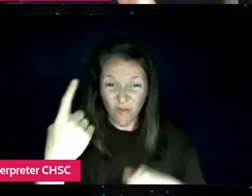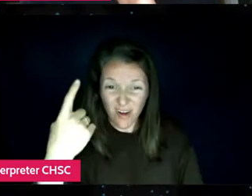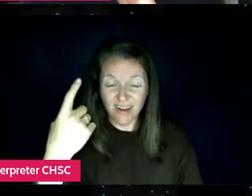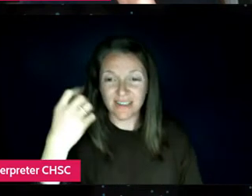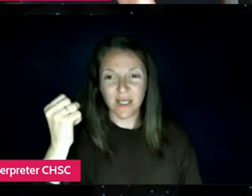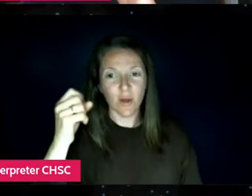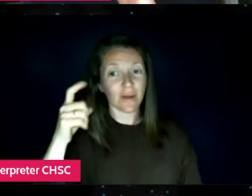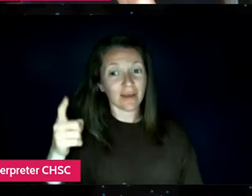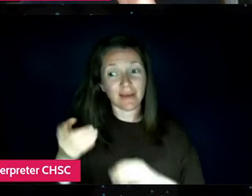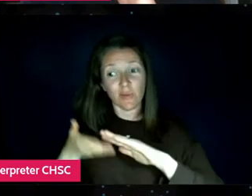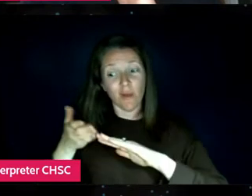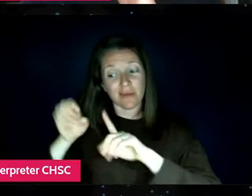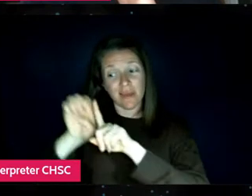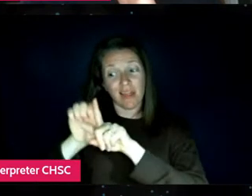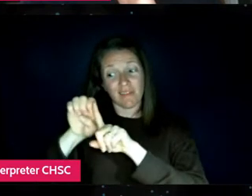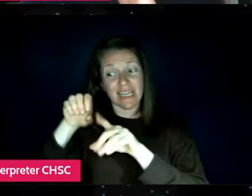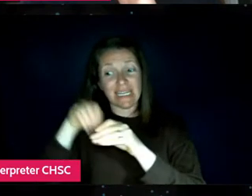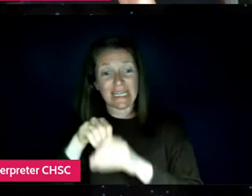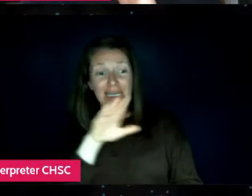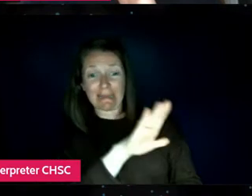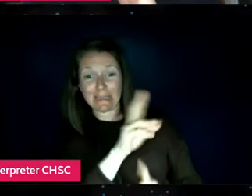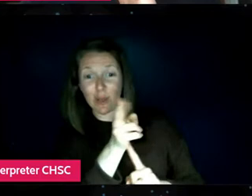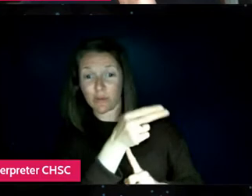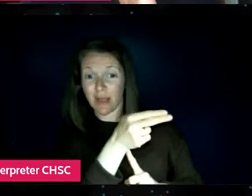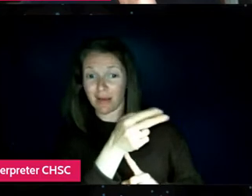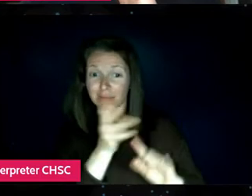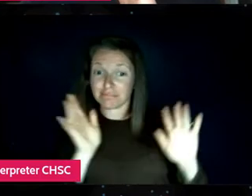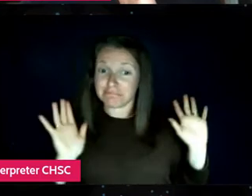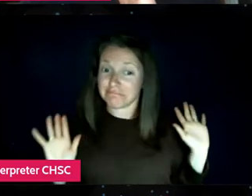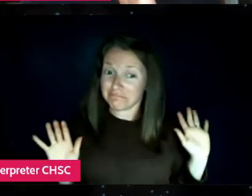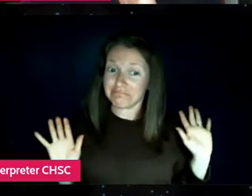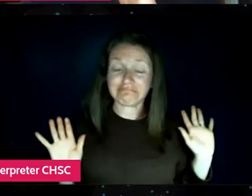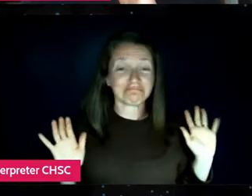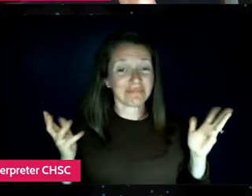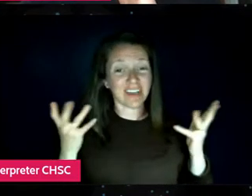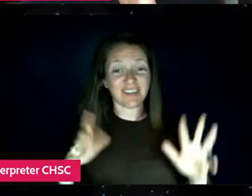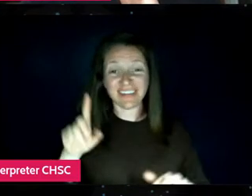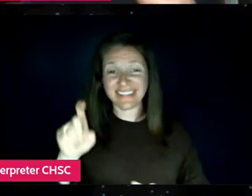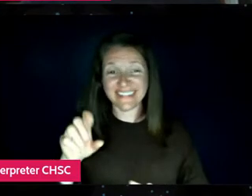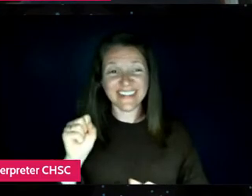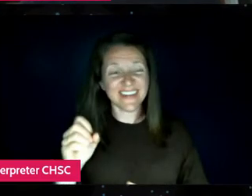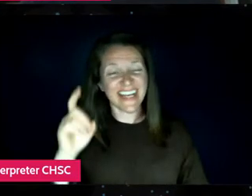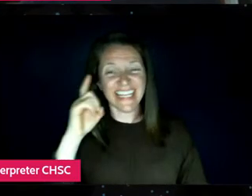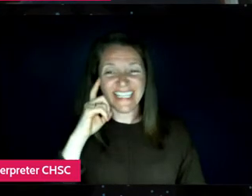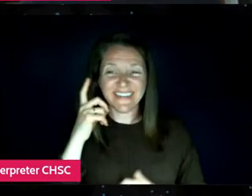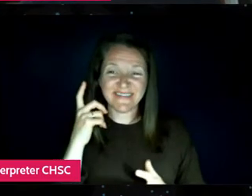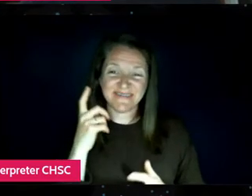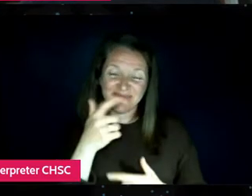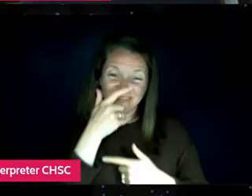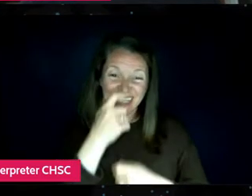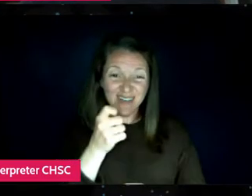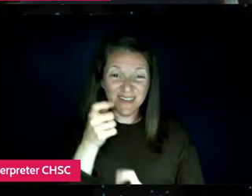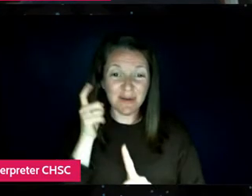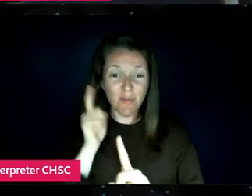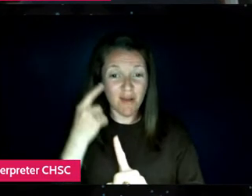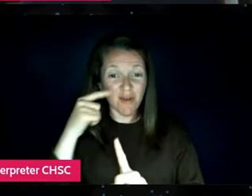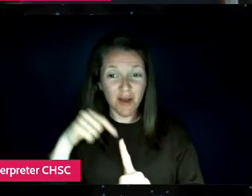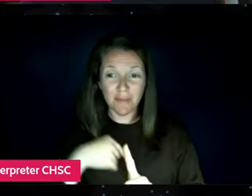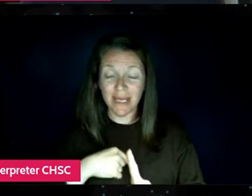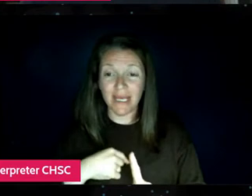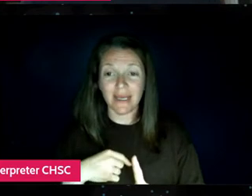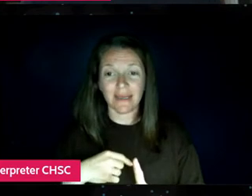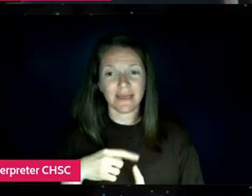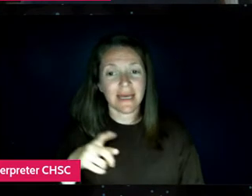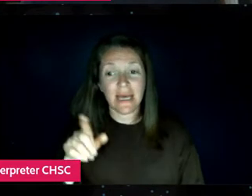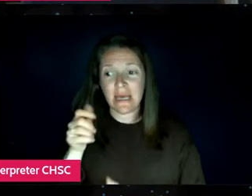runs the elevator in Orson's hotel. And so I think it was a interesting point for me to get in. He has quite